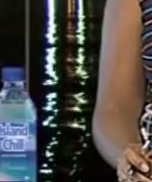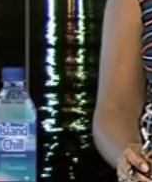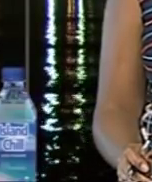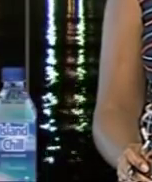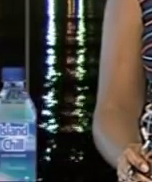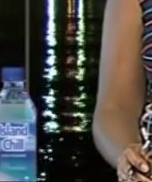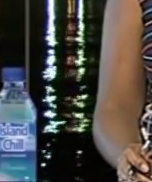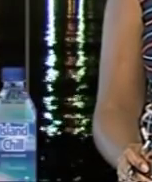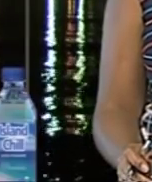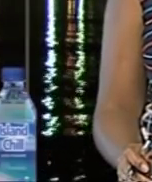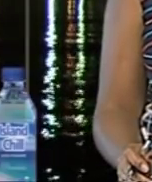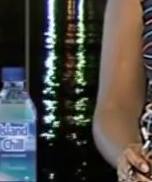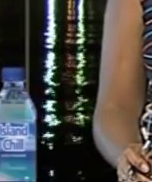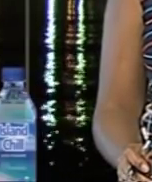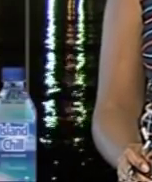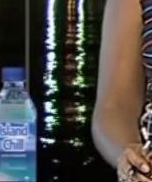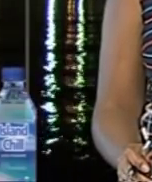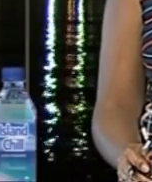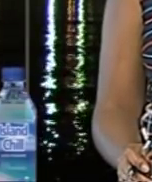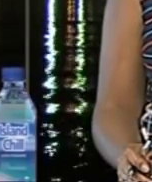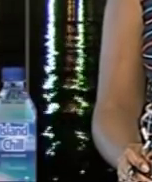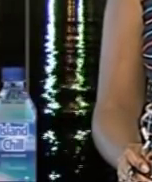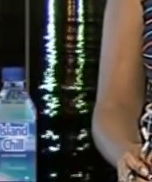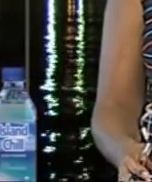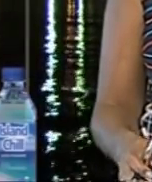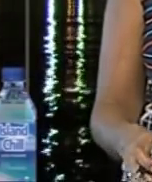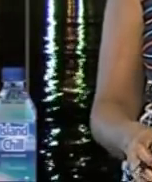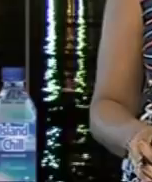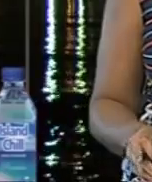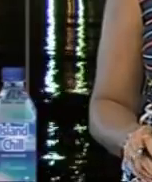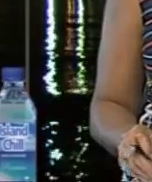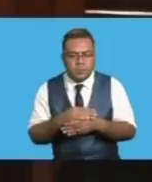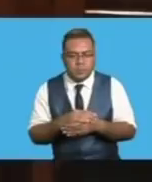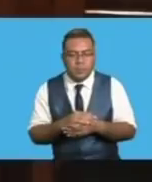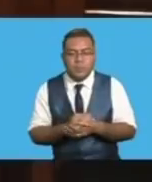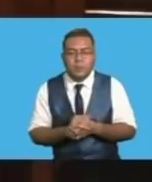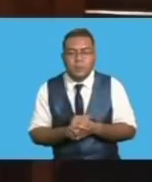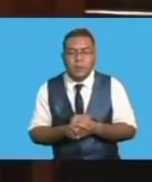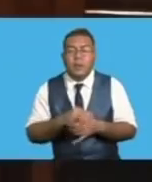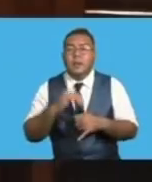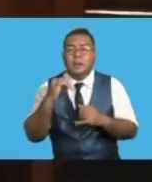develop international standards in Fiji. Savaira Thambor reports.